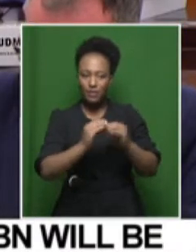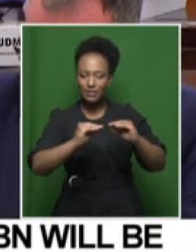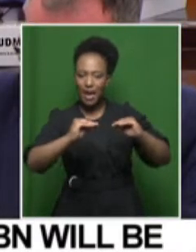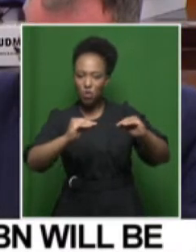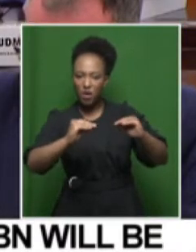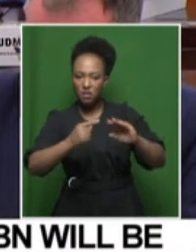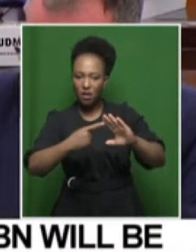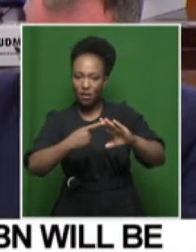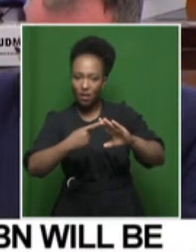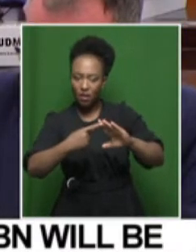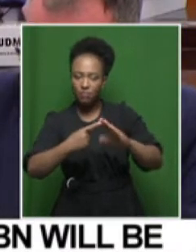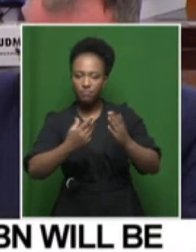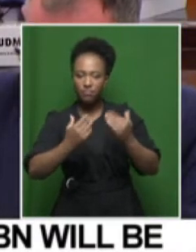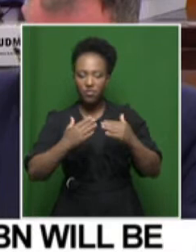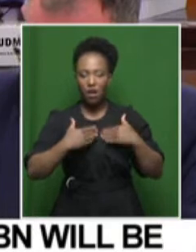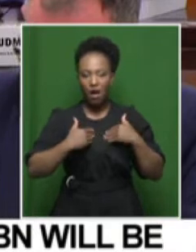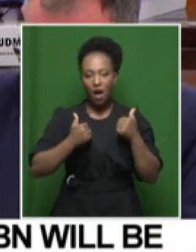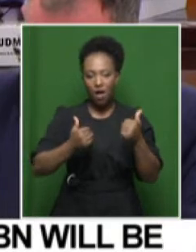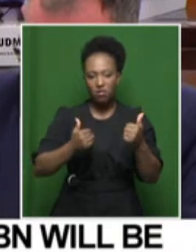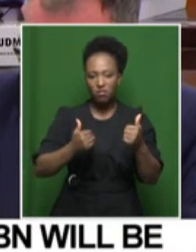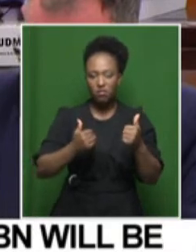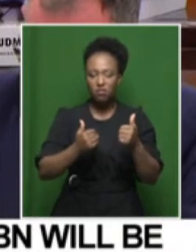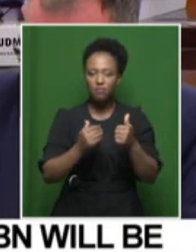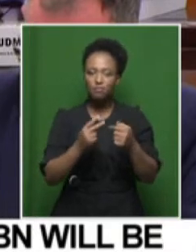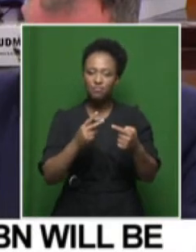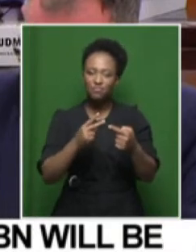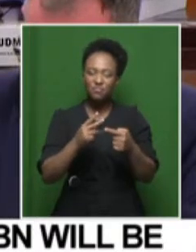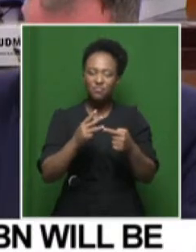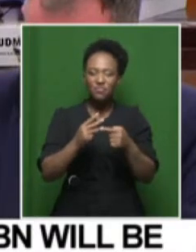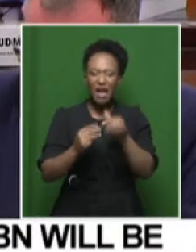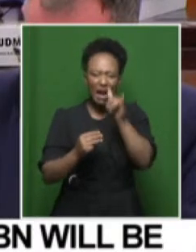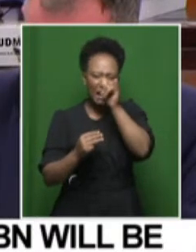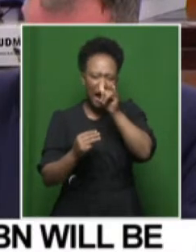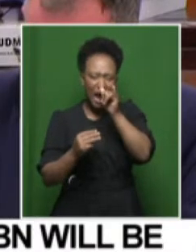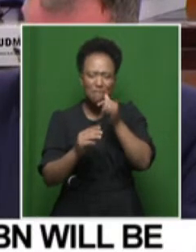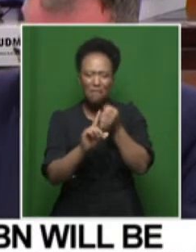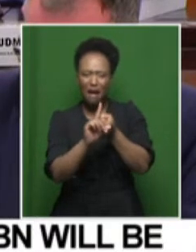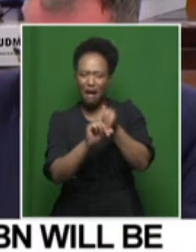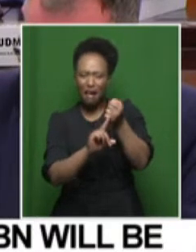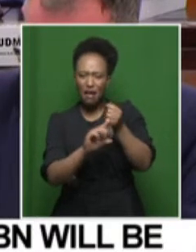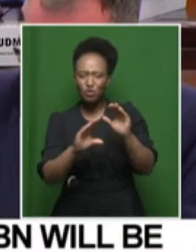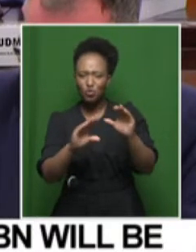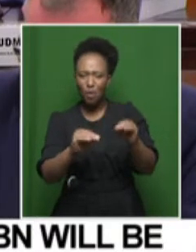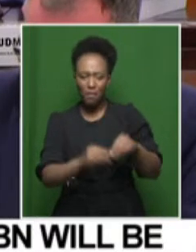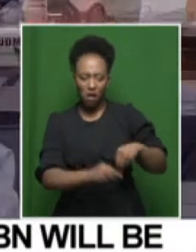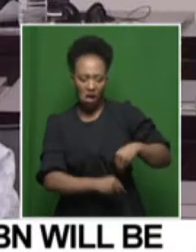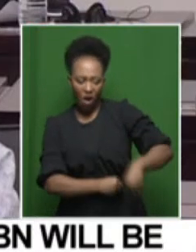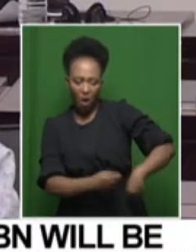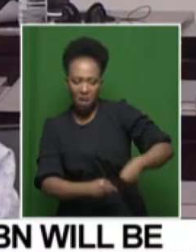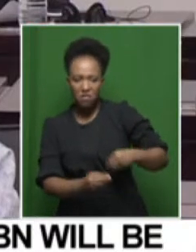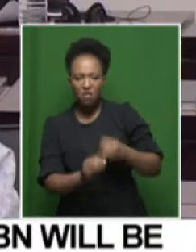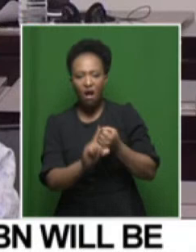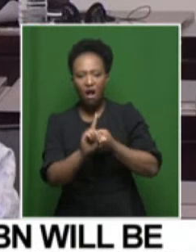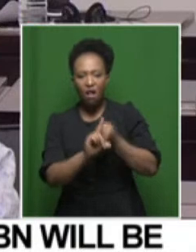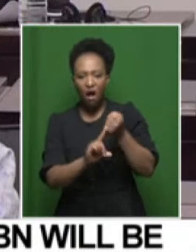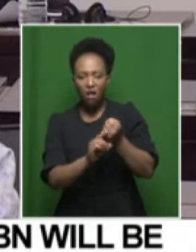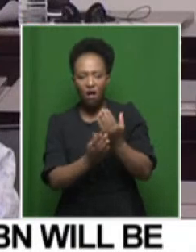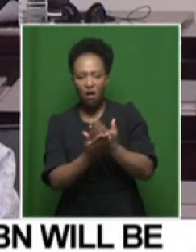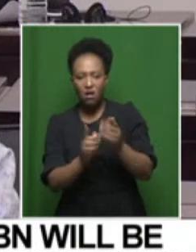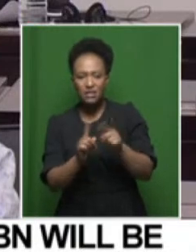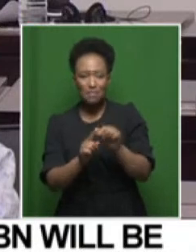health, the fight against crime and corruption, and to improve capital investment, among